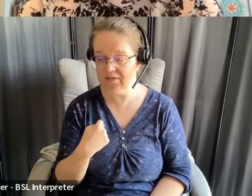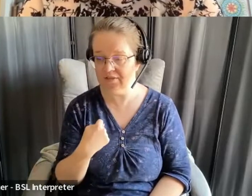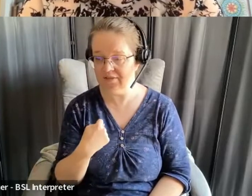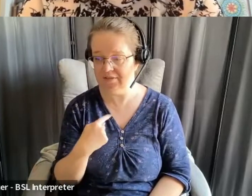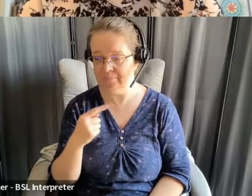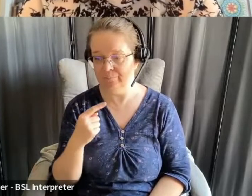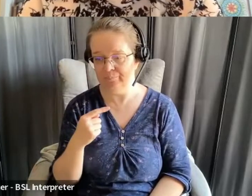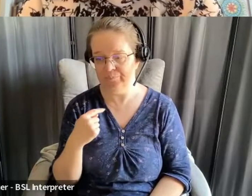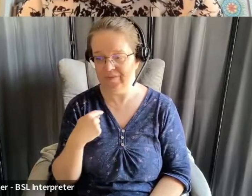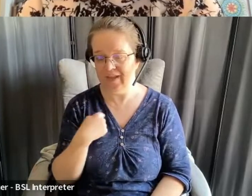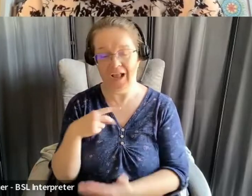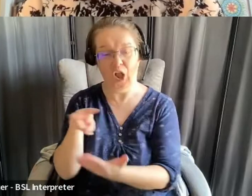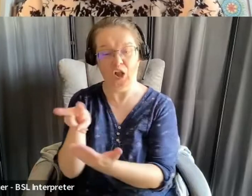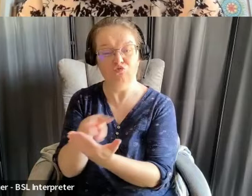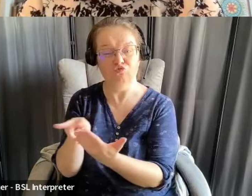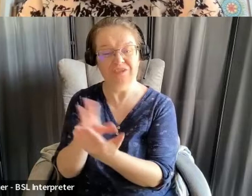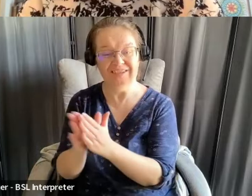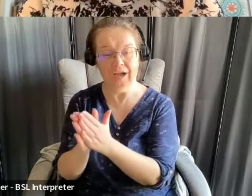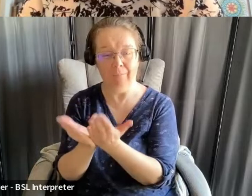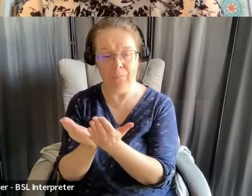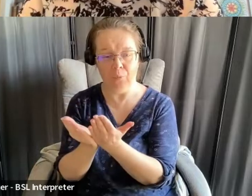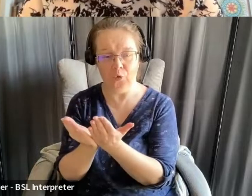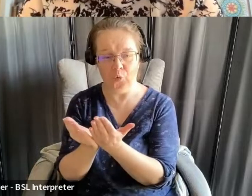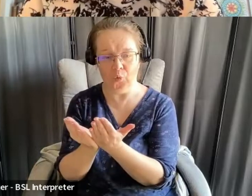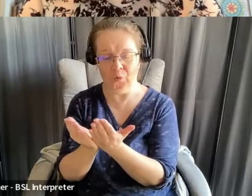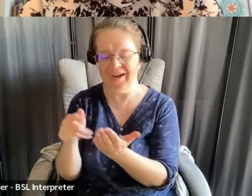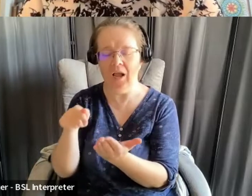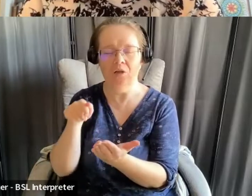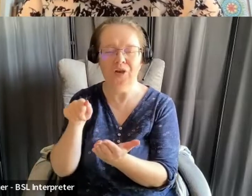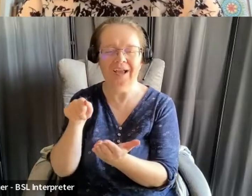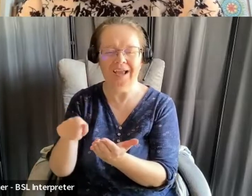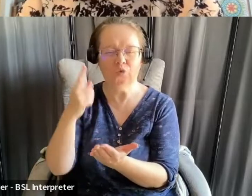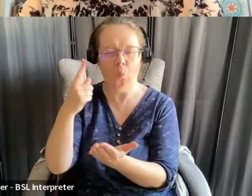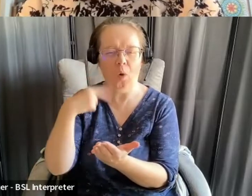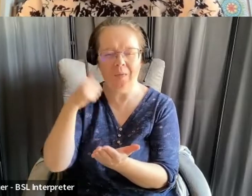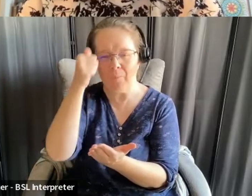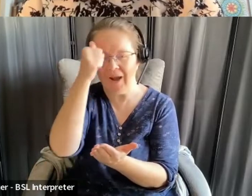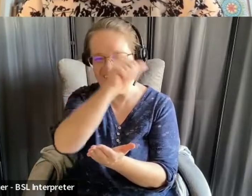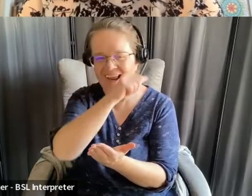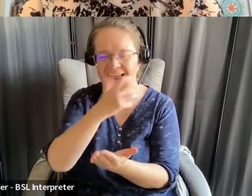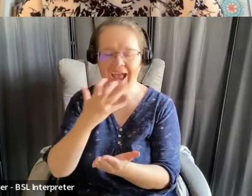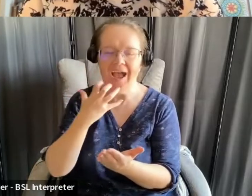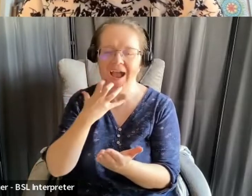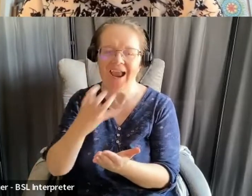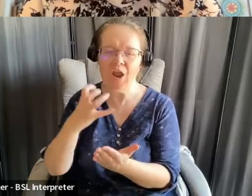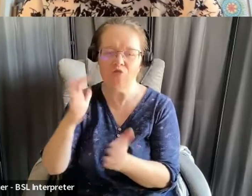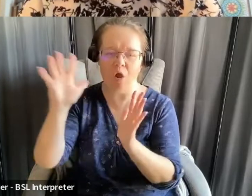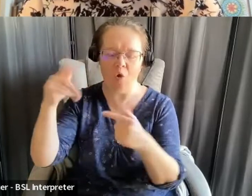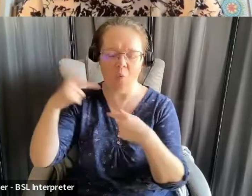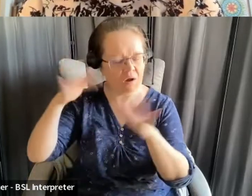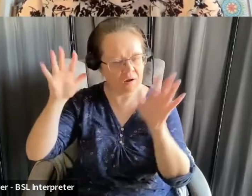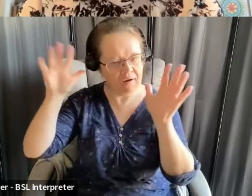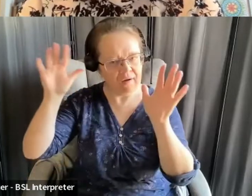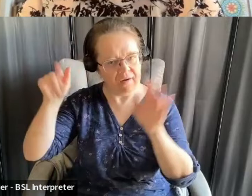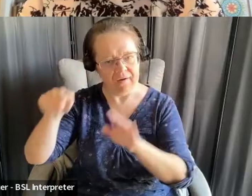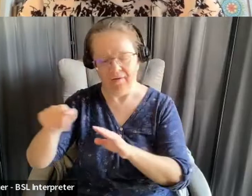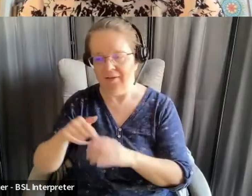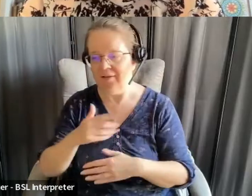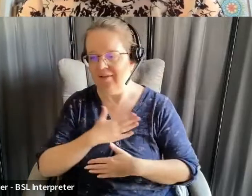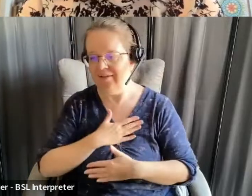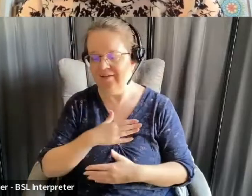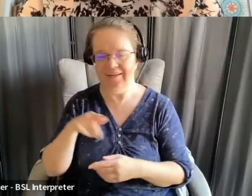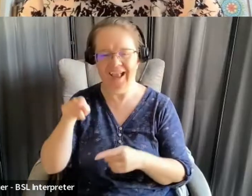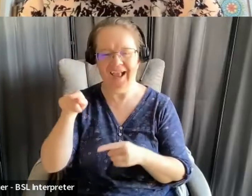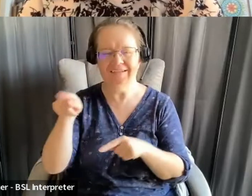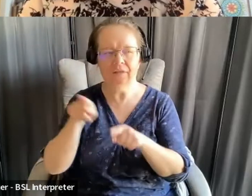by a man who is one of my intellectual heroes. His name is Douglas Engelbart, and he describes himself as a